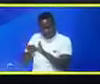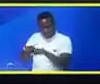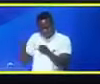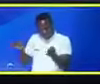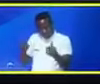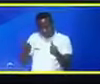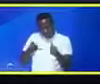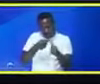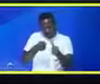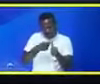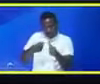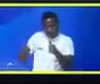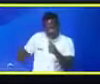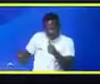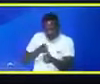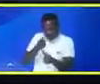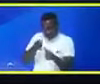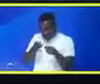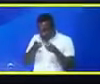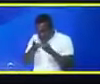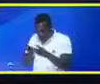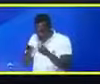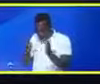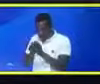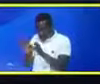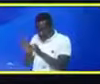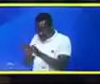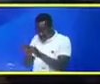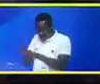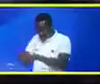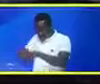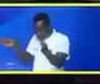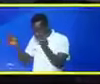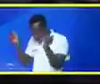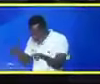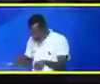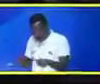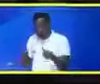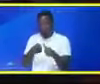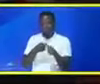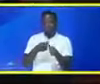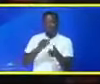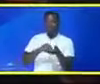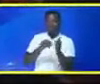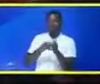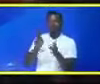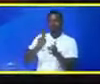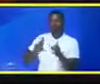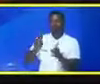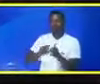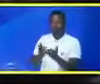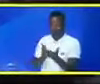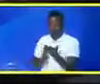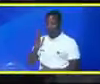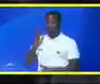The first way doors are opened is by the use of correct